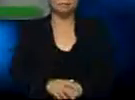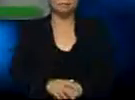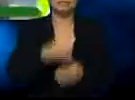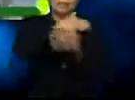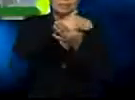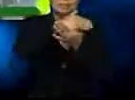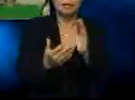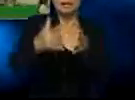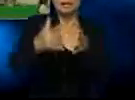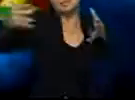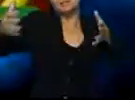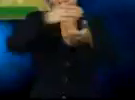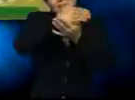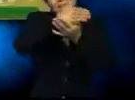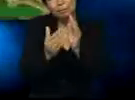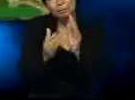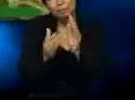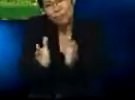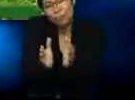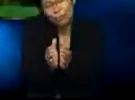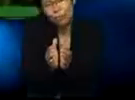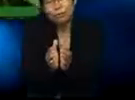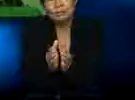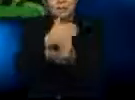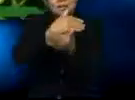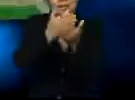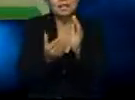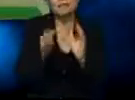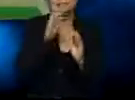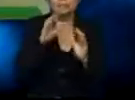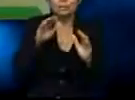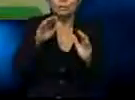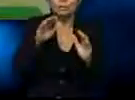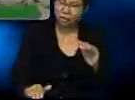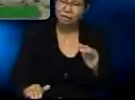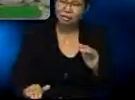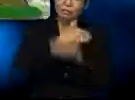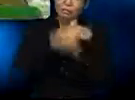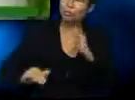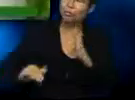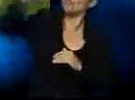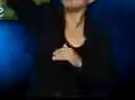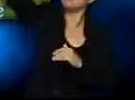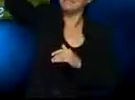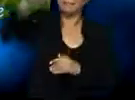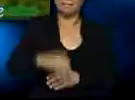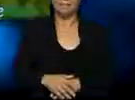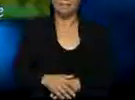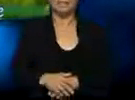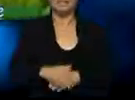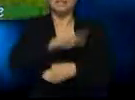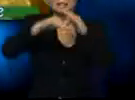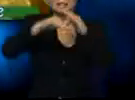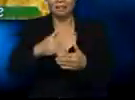are big, some are small, some are short and some are tall. All